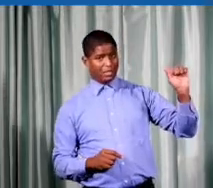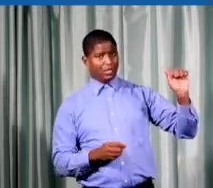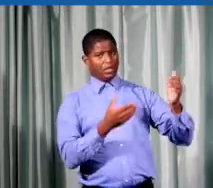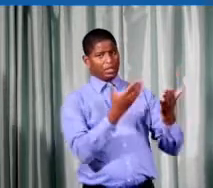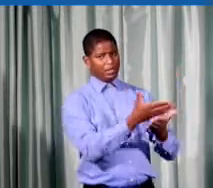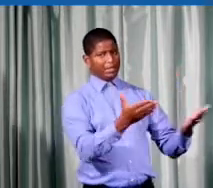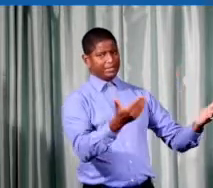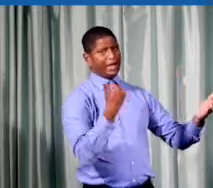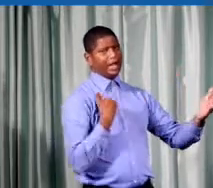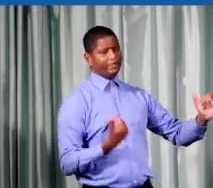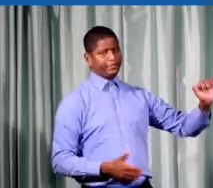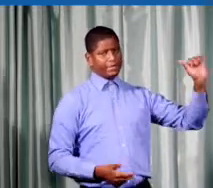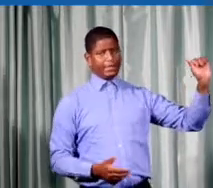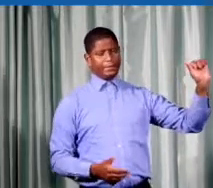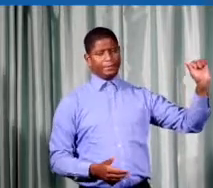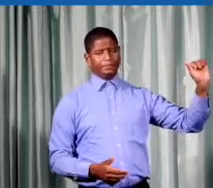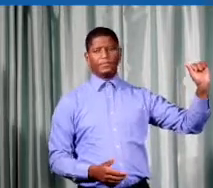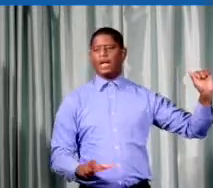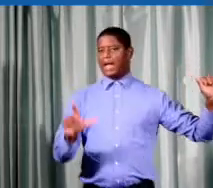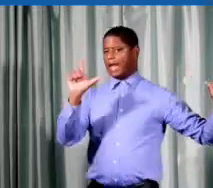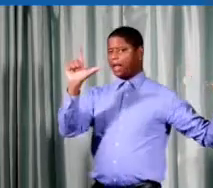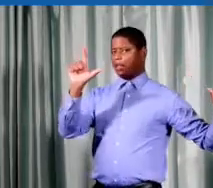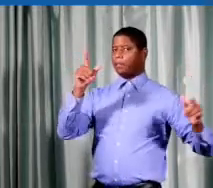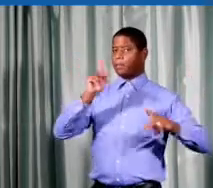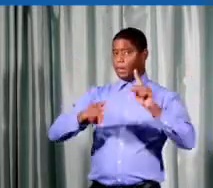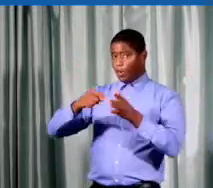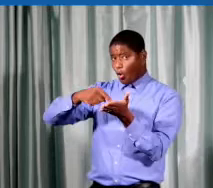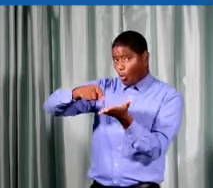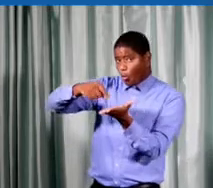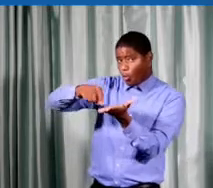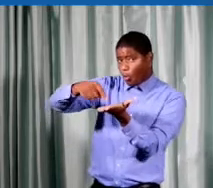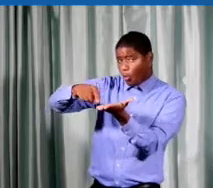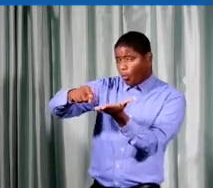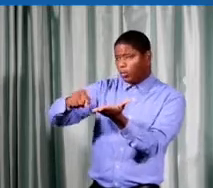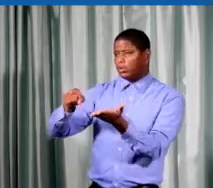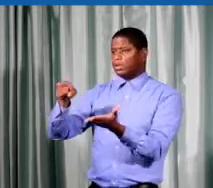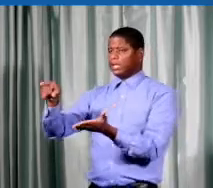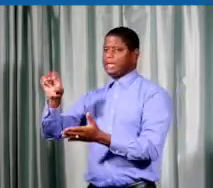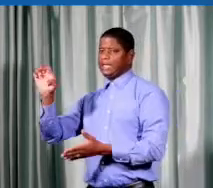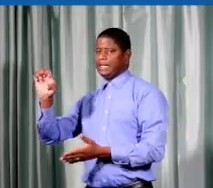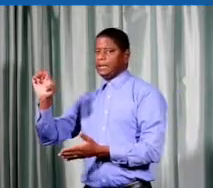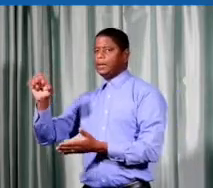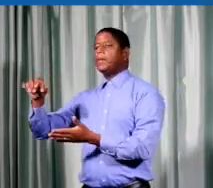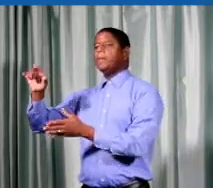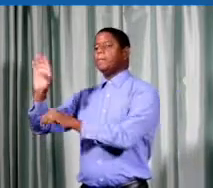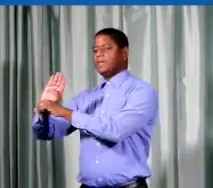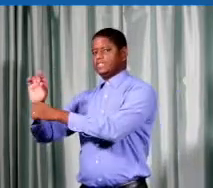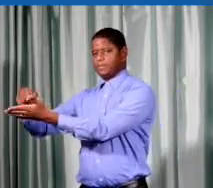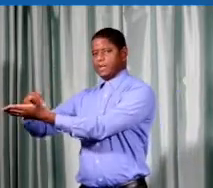stay in balance, every transaction must affect both sides.